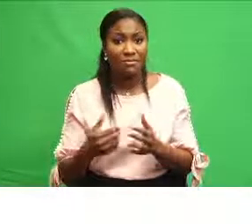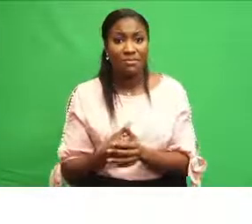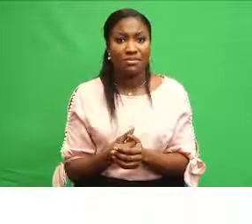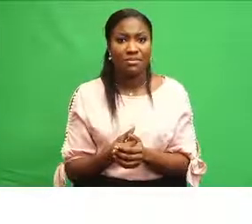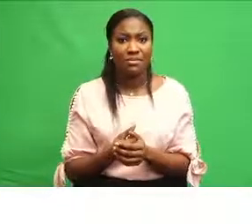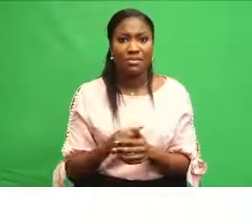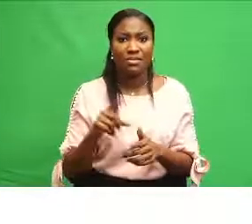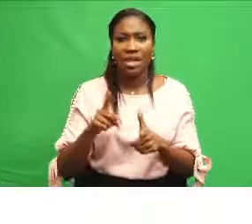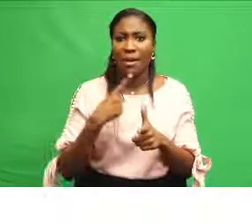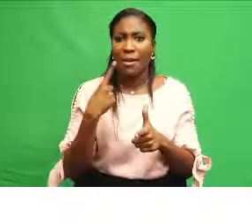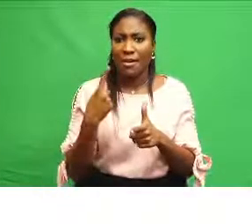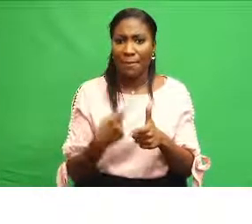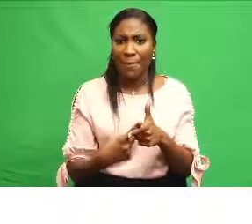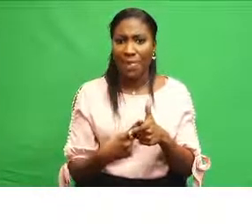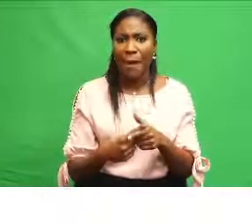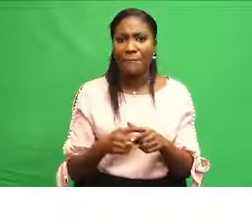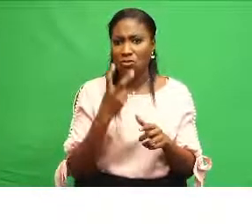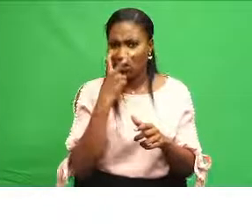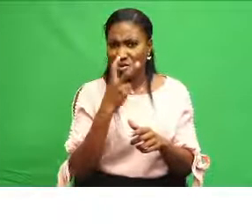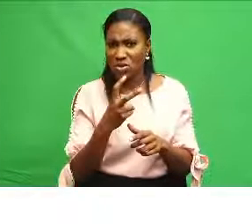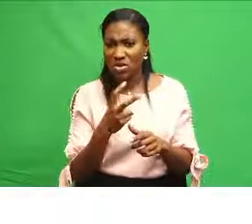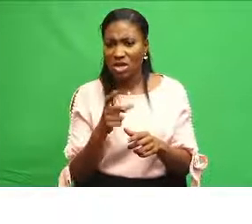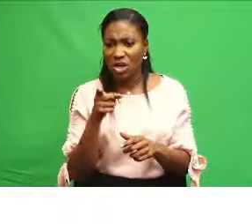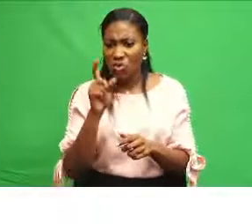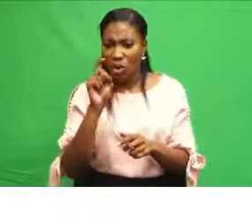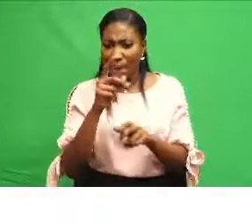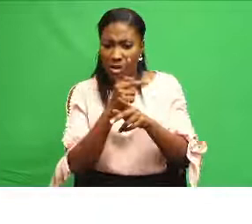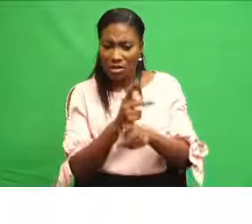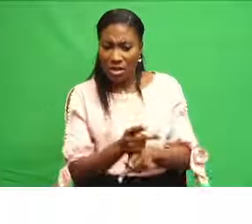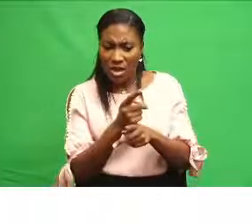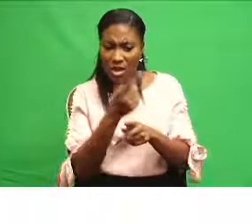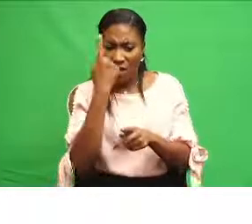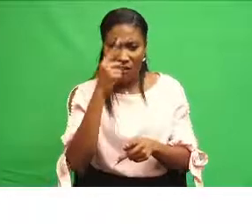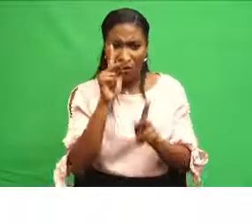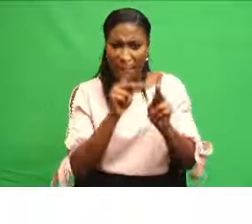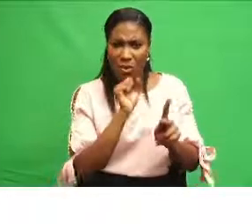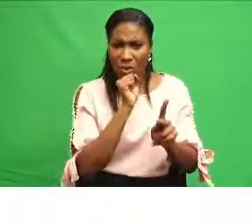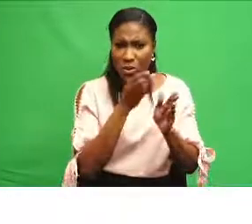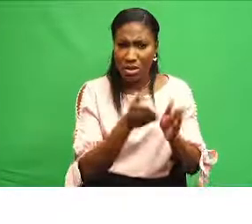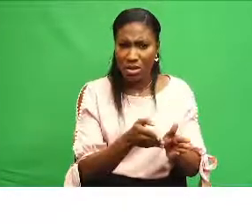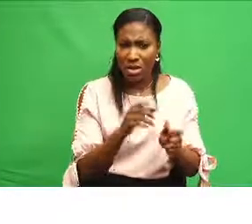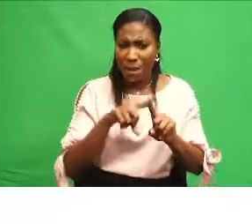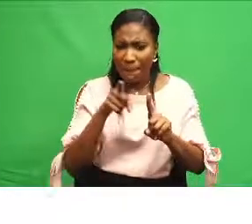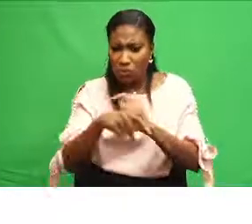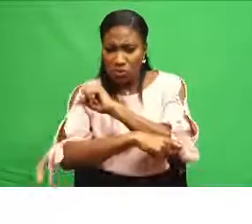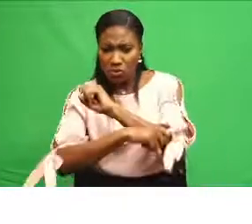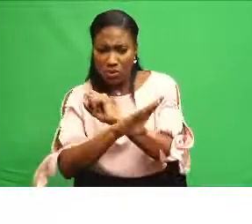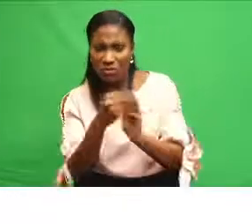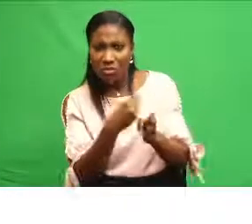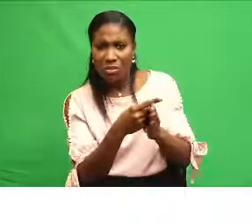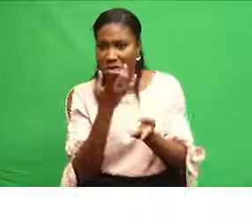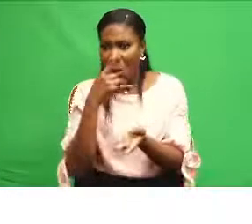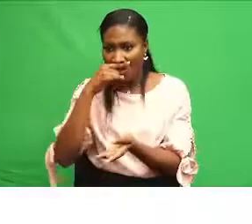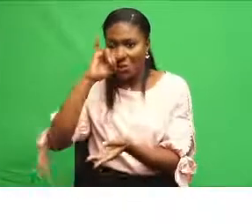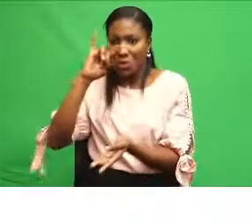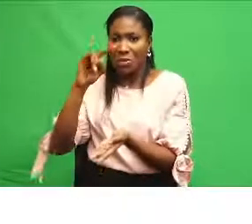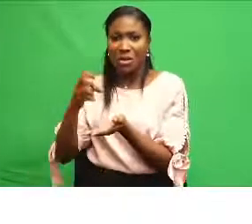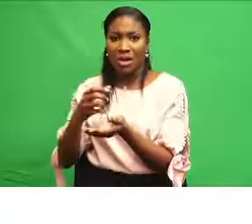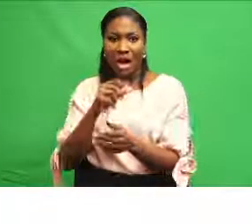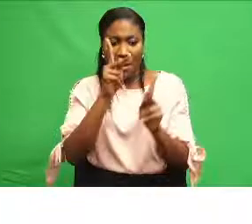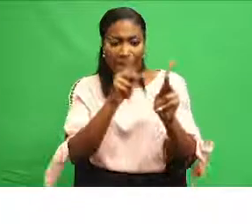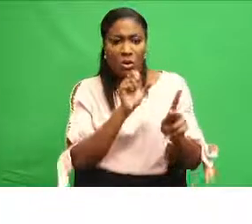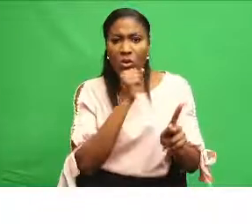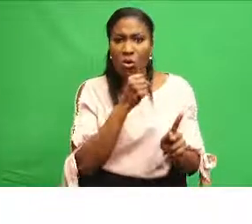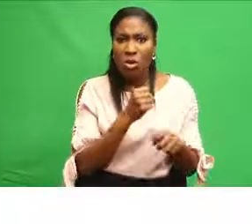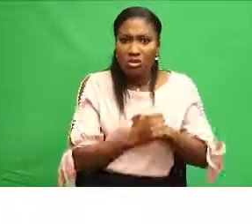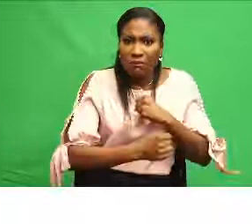in the spending of people living with or caring for the older person while they're not doing too well themselves. carers or family members who express excessive